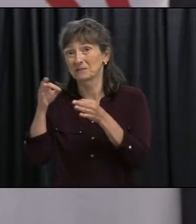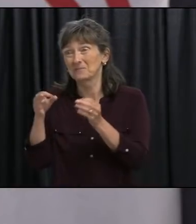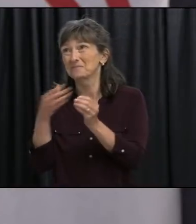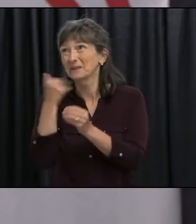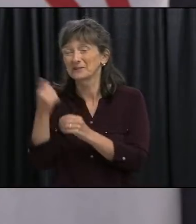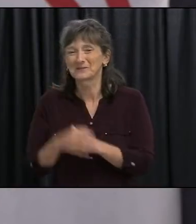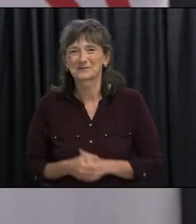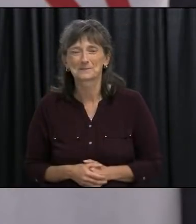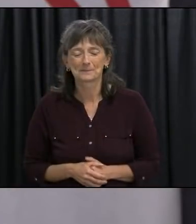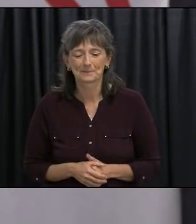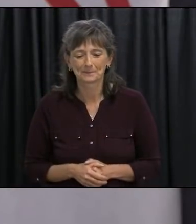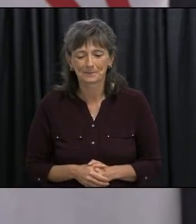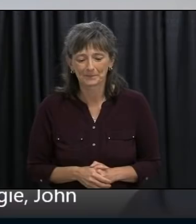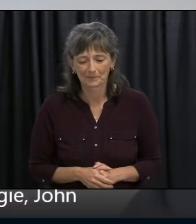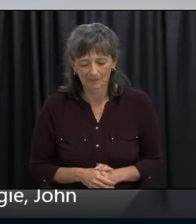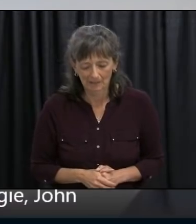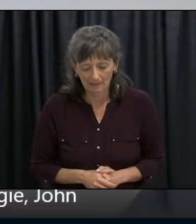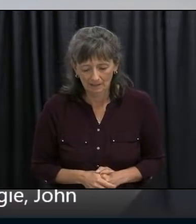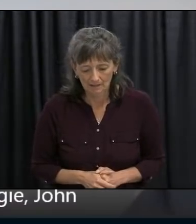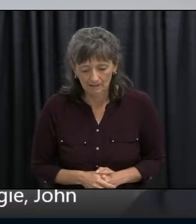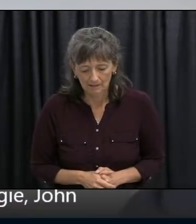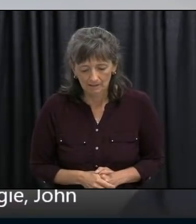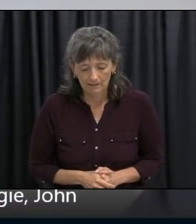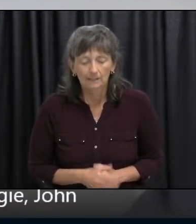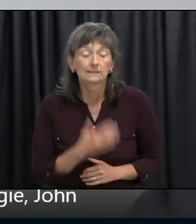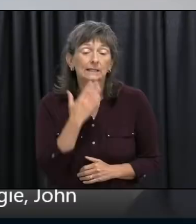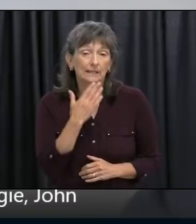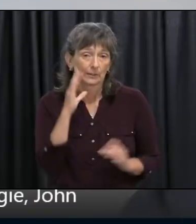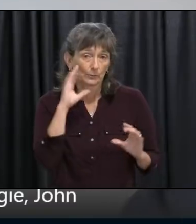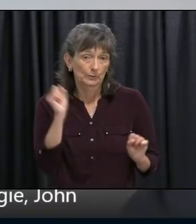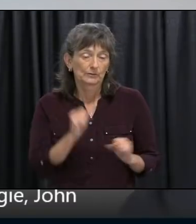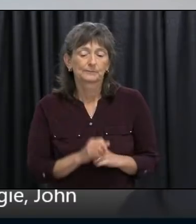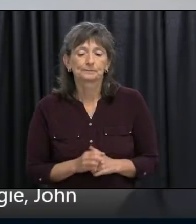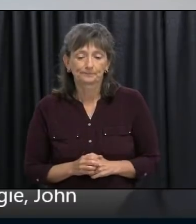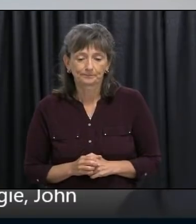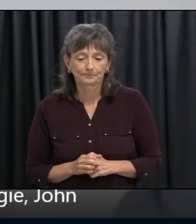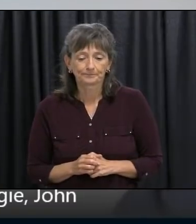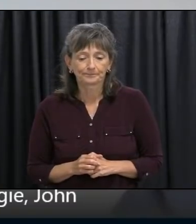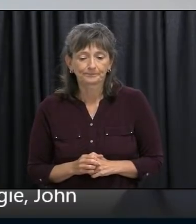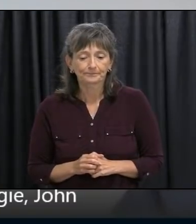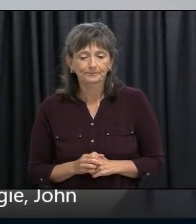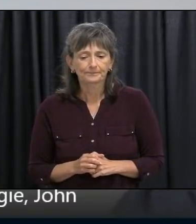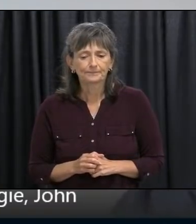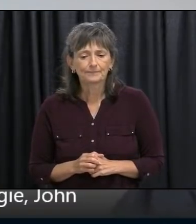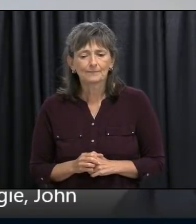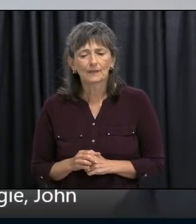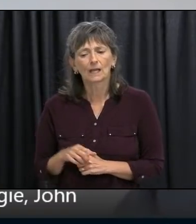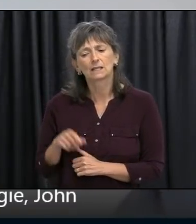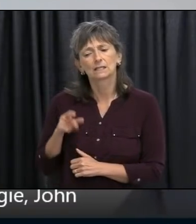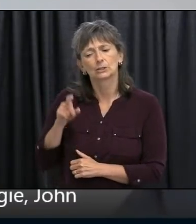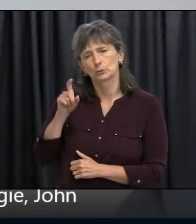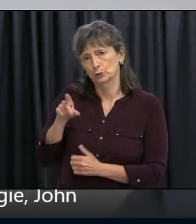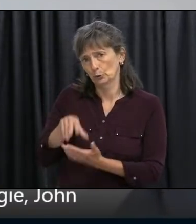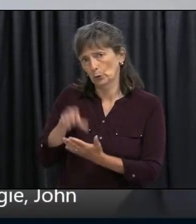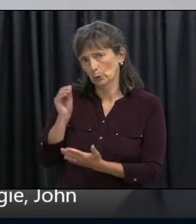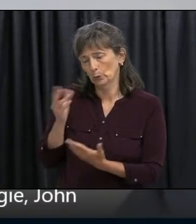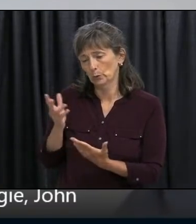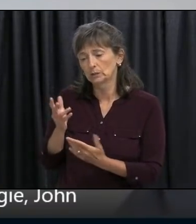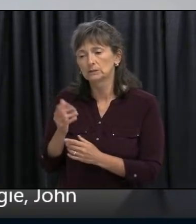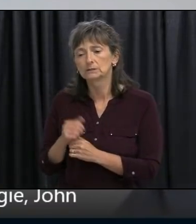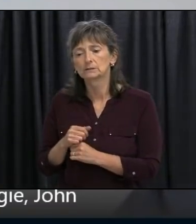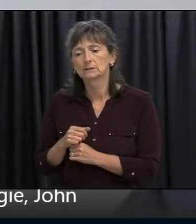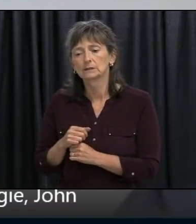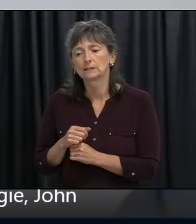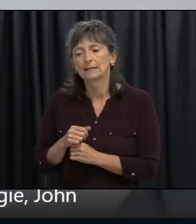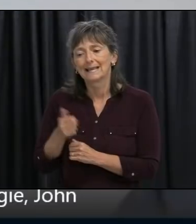on this a little further. Yes, certainly. Thank you very much, Premier. I mean, I think the key takeaway from this is that anyone, particularly